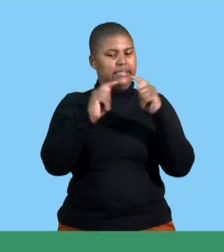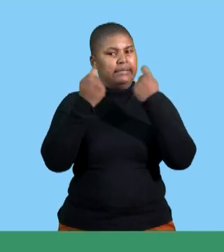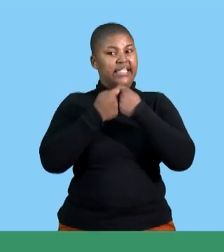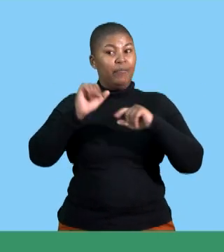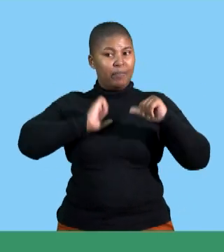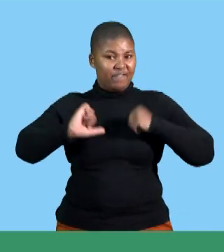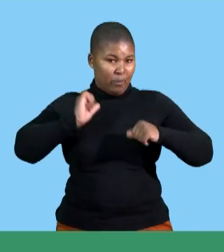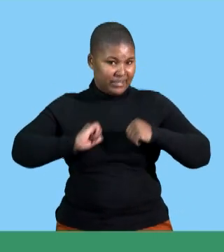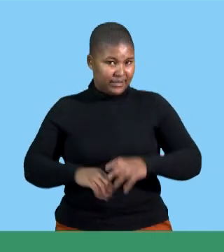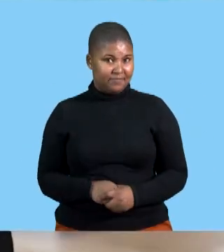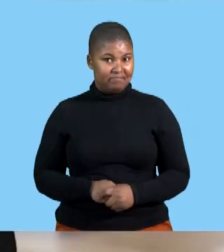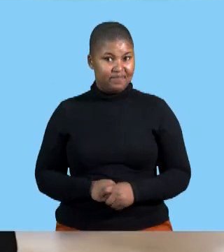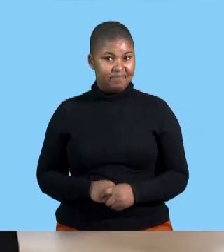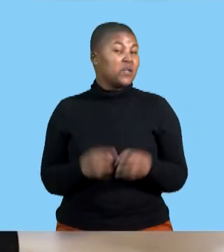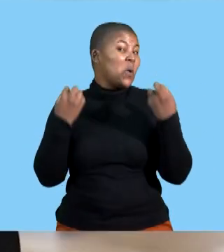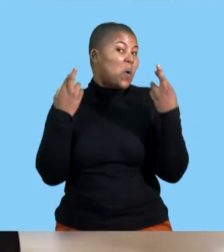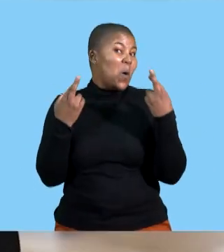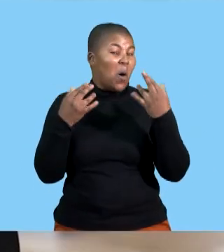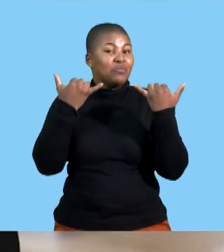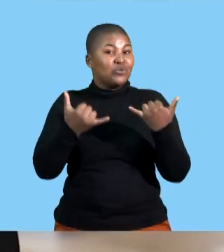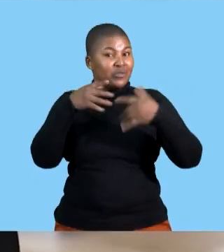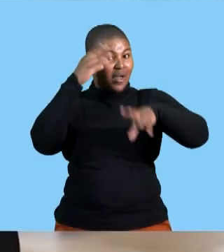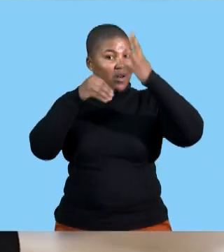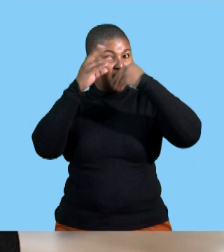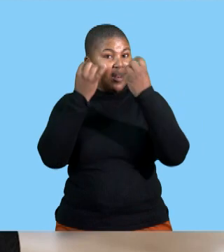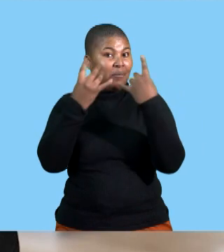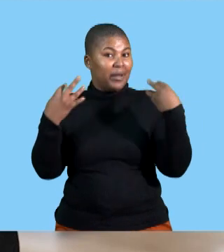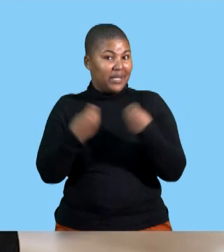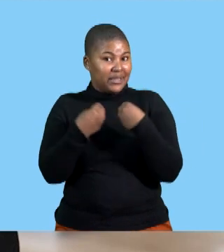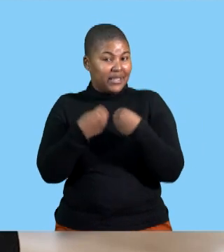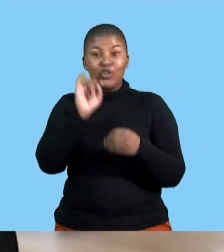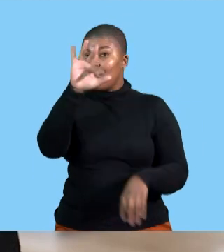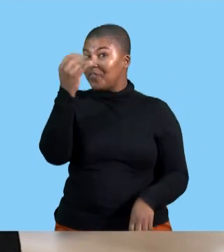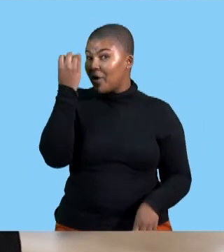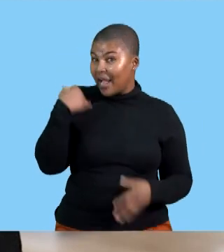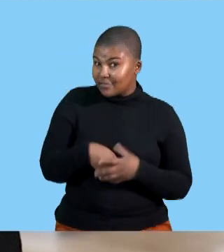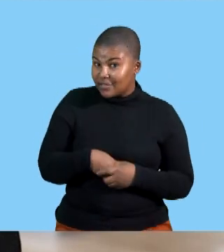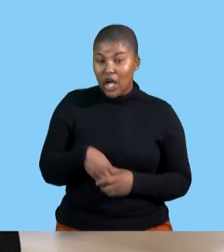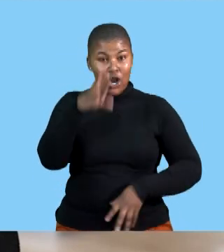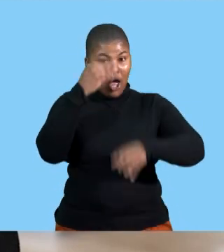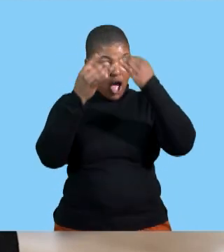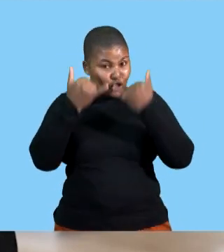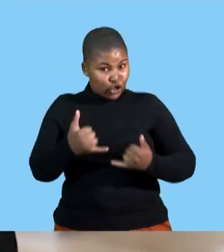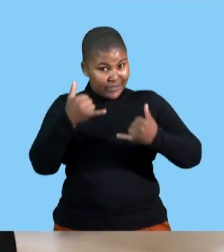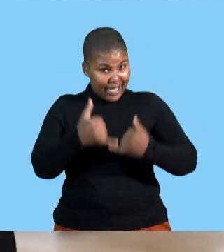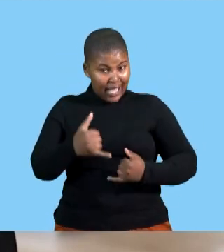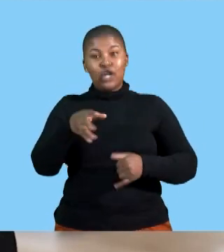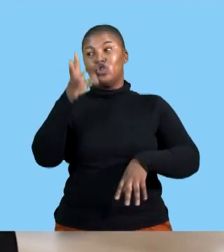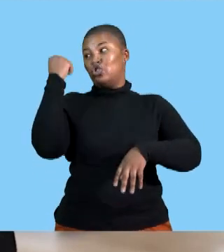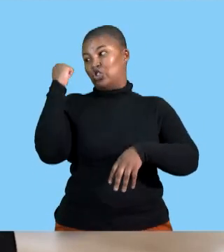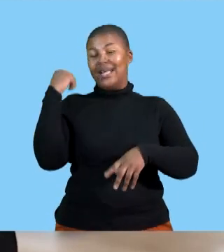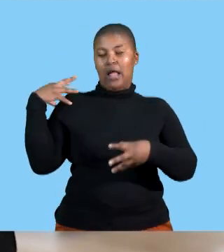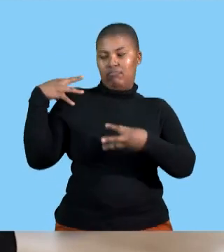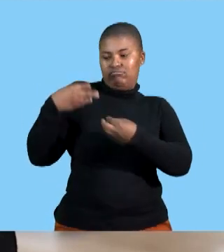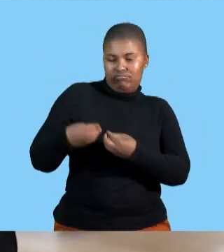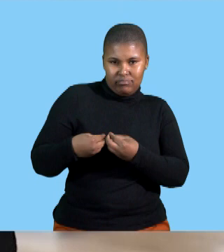team performance. I hope that today's lesson was fruitful, and don't forget that what you learned today does not nullify